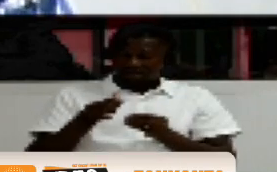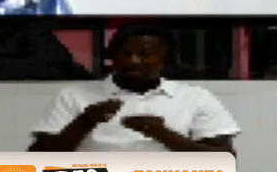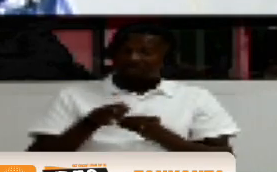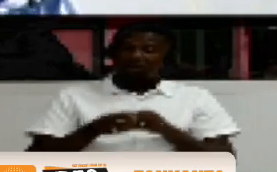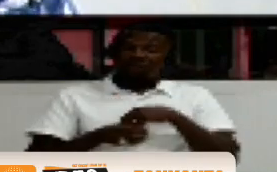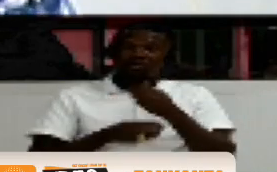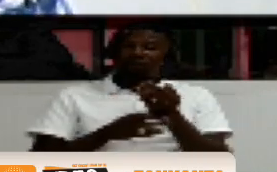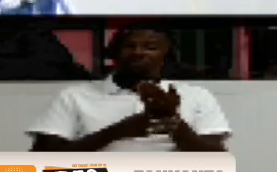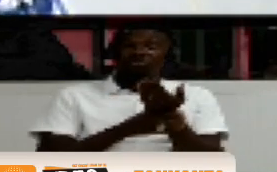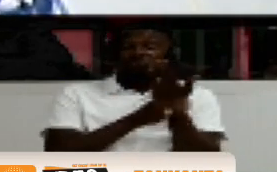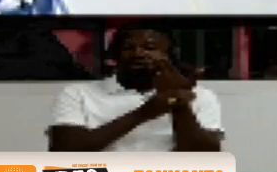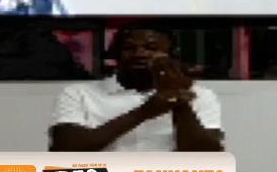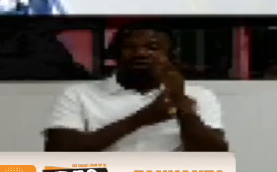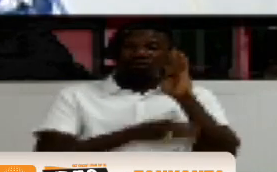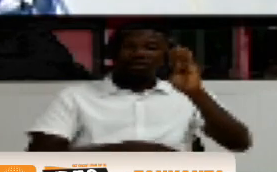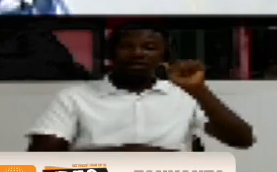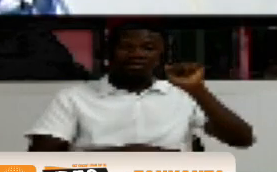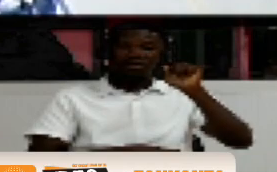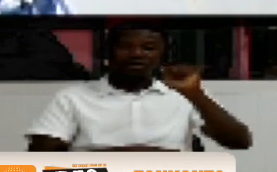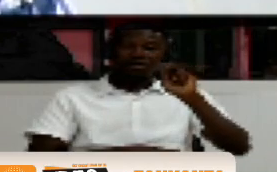Dr. Baha has to take us out